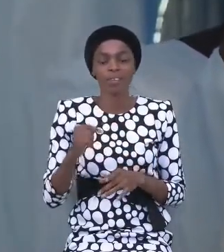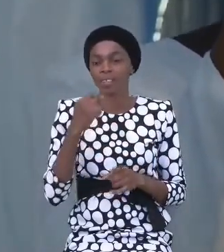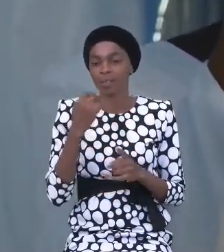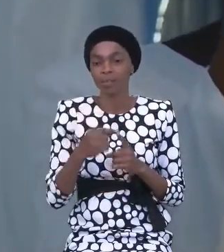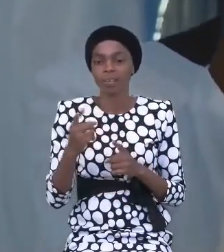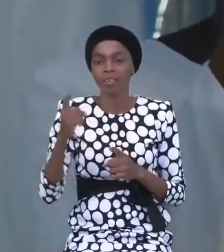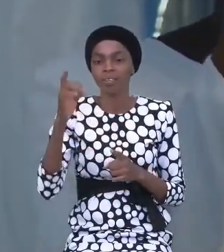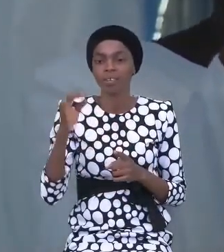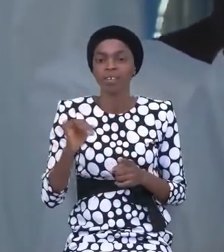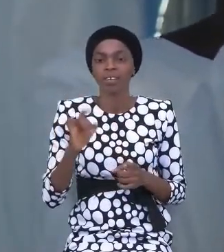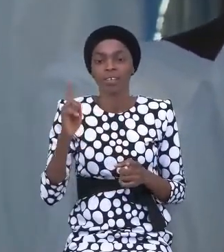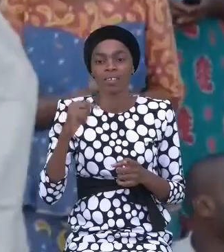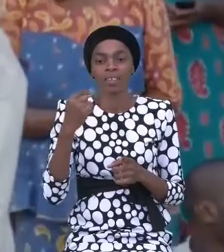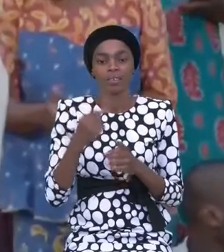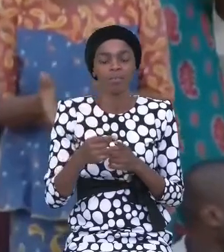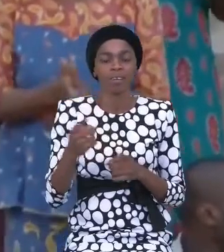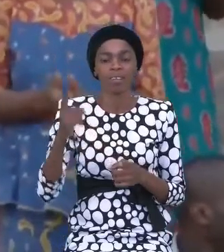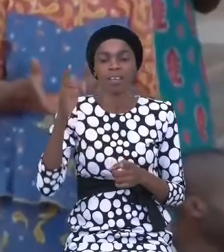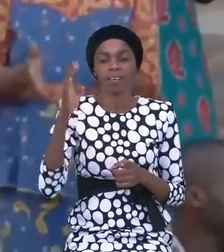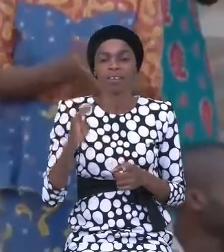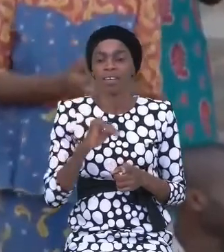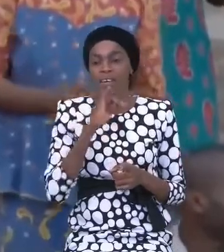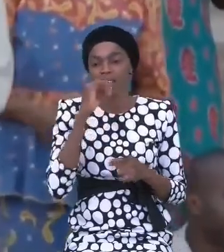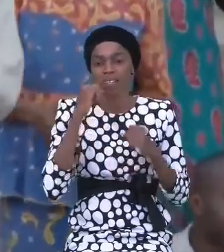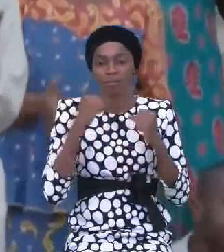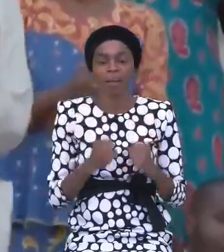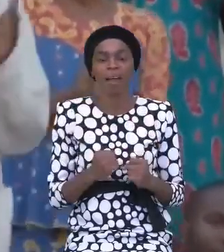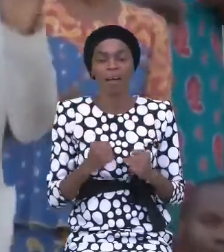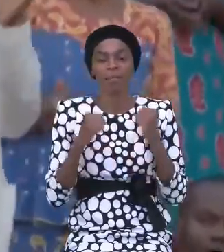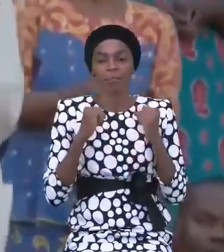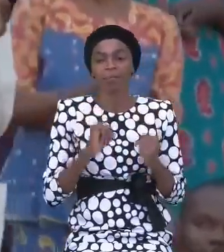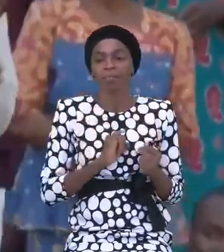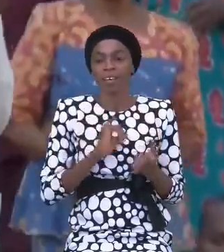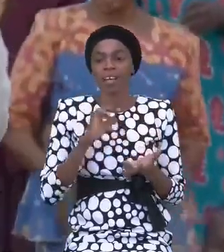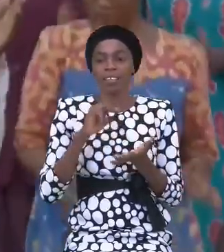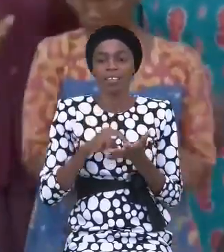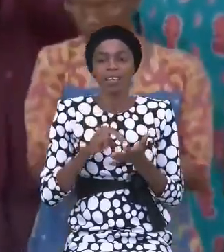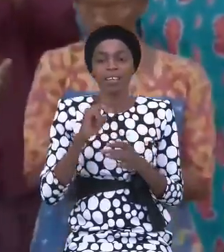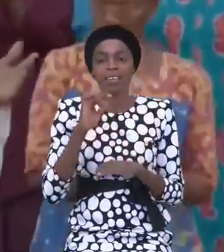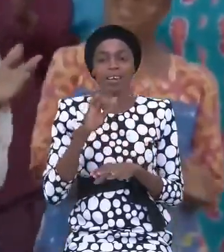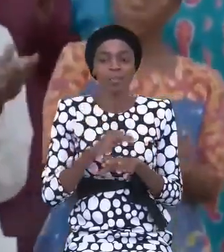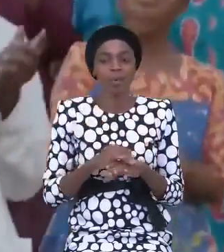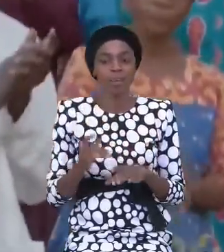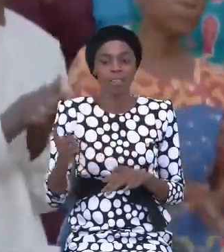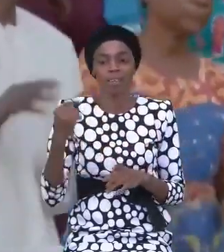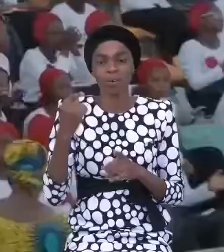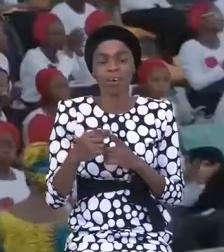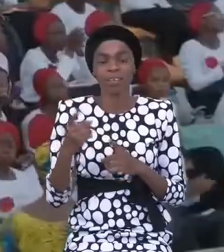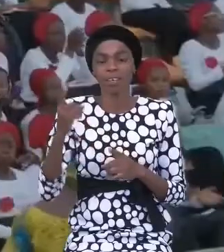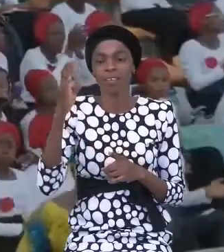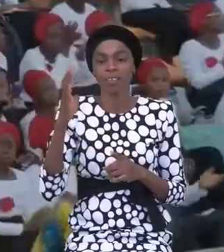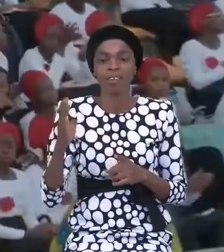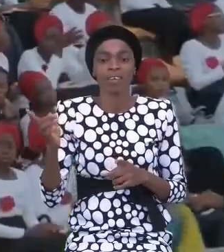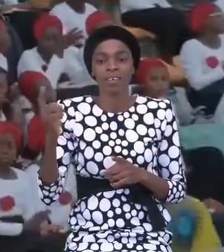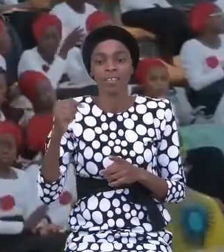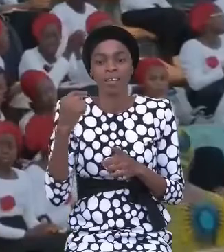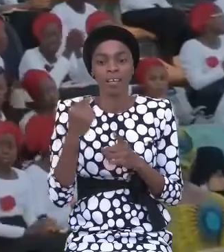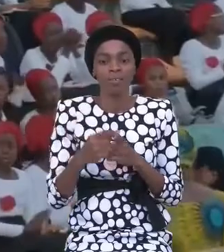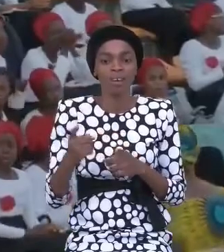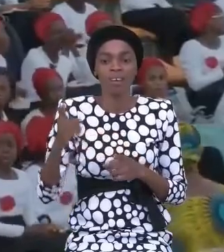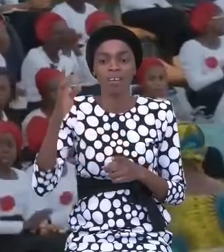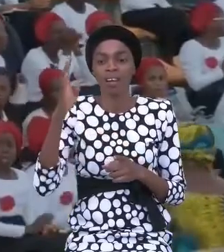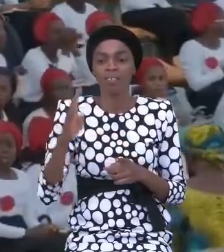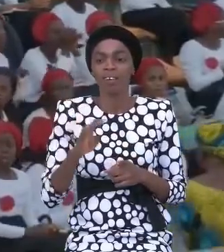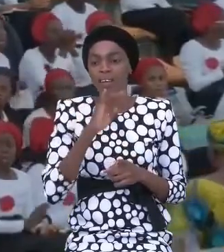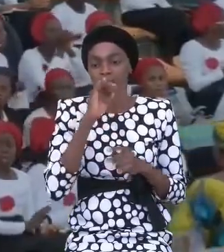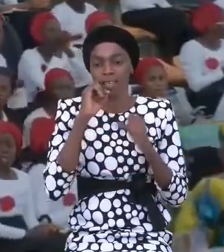the word of God. The word of God is power. I'm standing upon the word of God. The